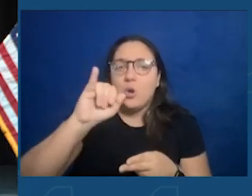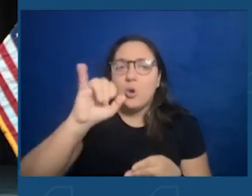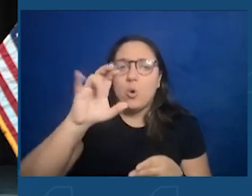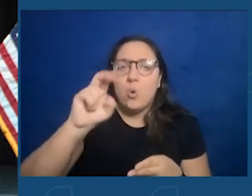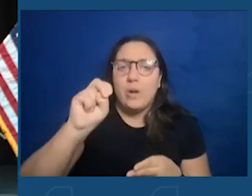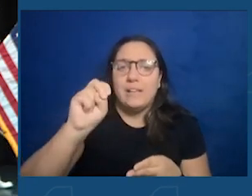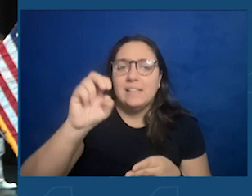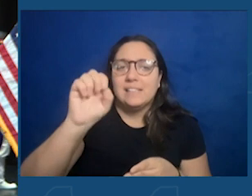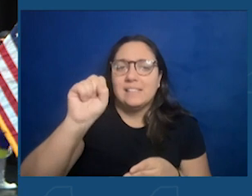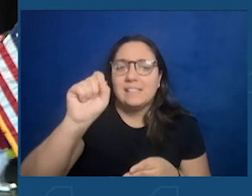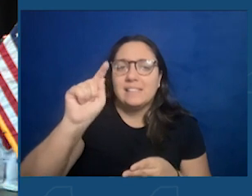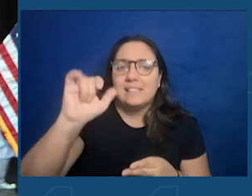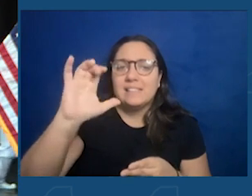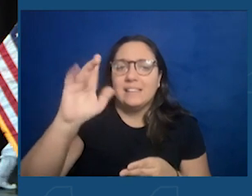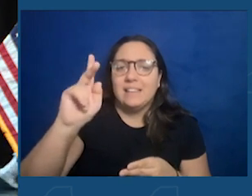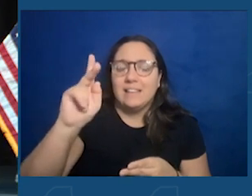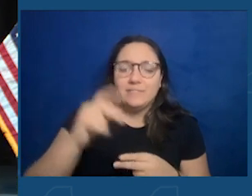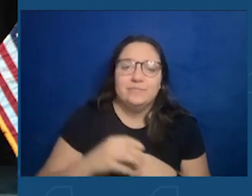enjoy.